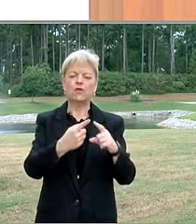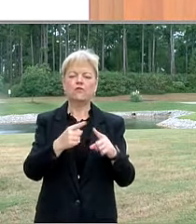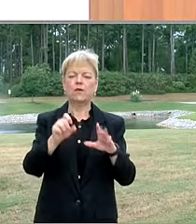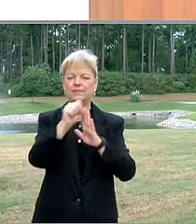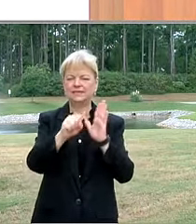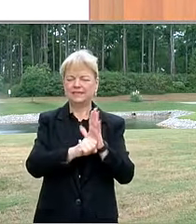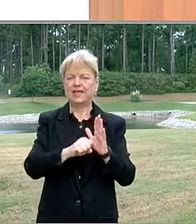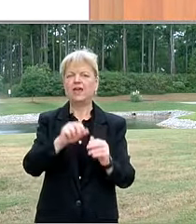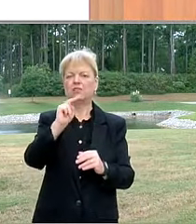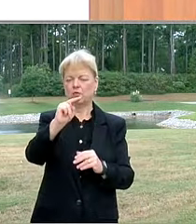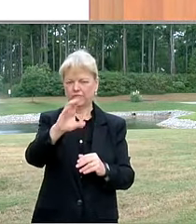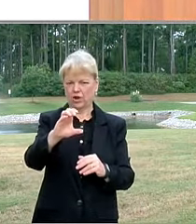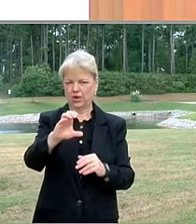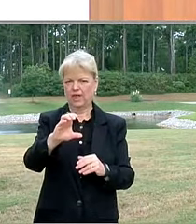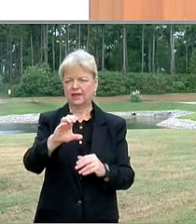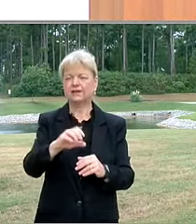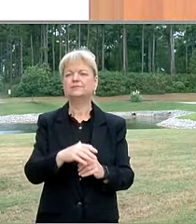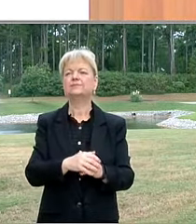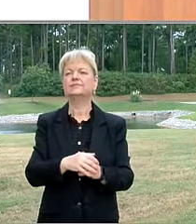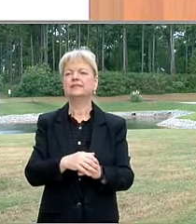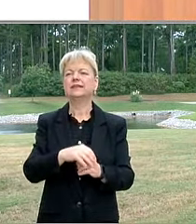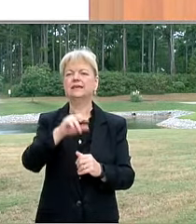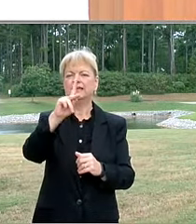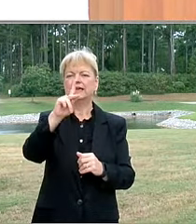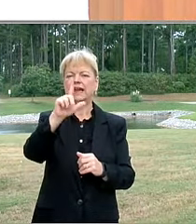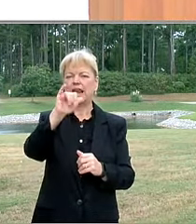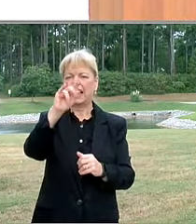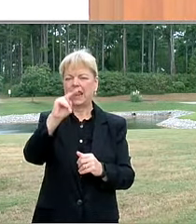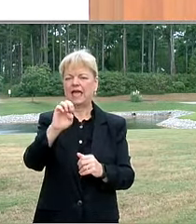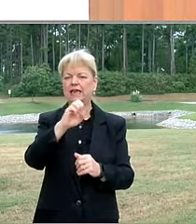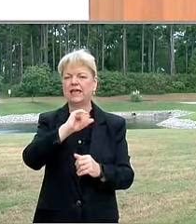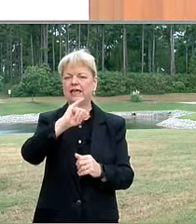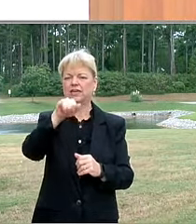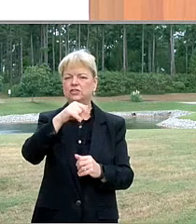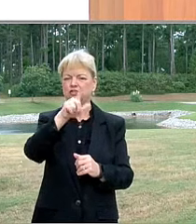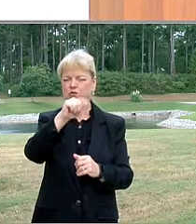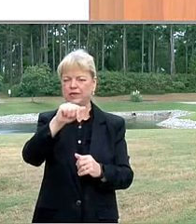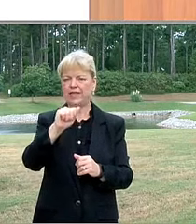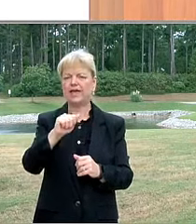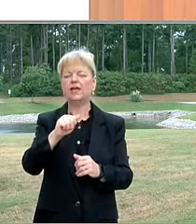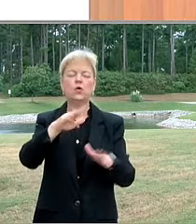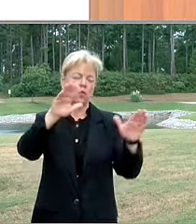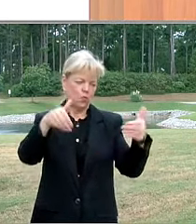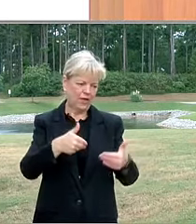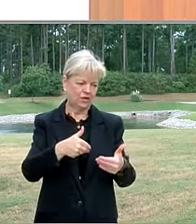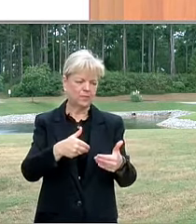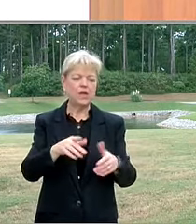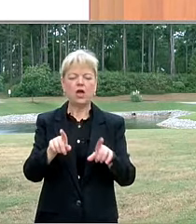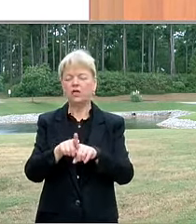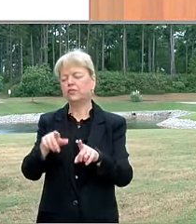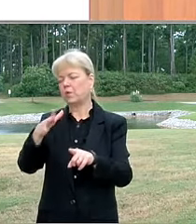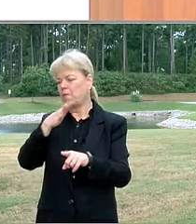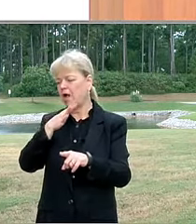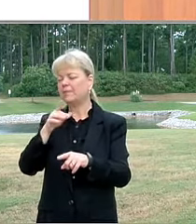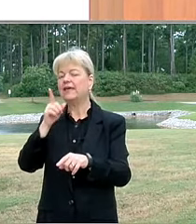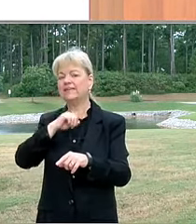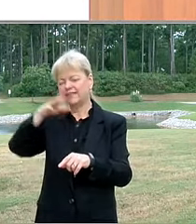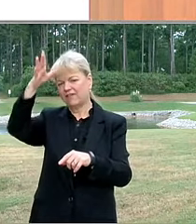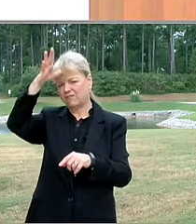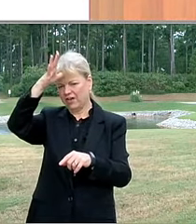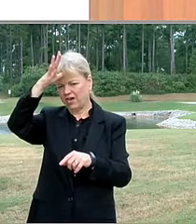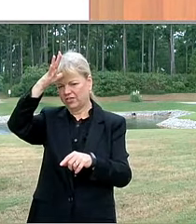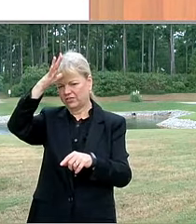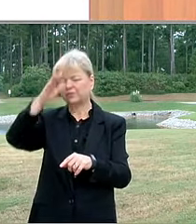Carolina. Klein and Julia, welcome. And we also have Alan's mom and stepfather, Trisha and